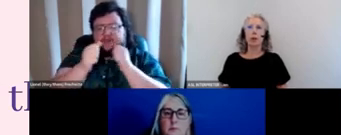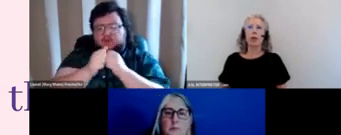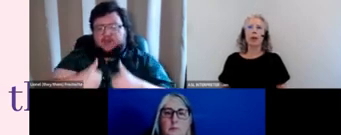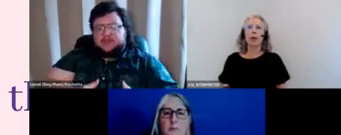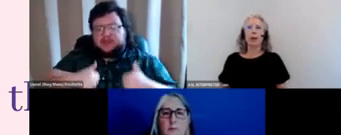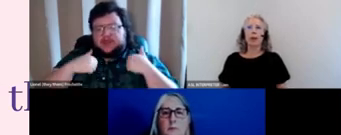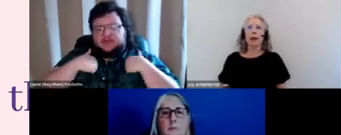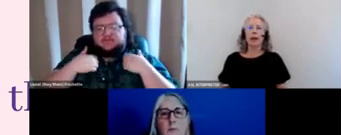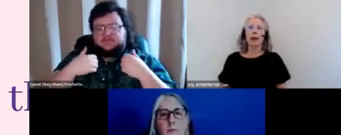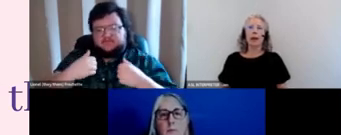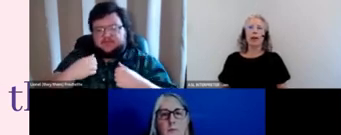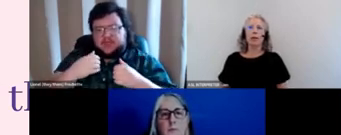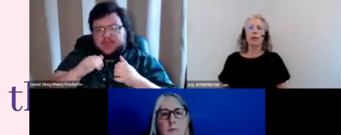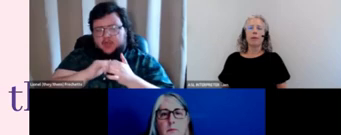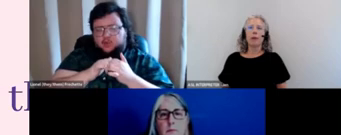or what we